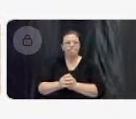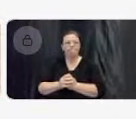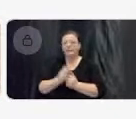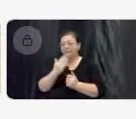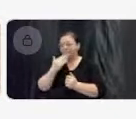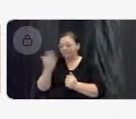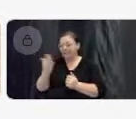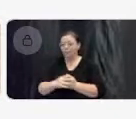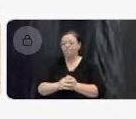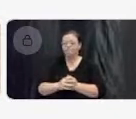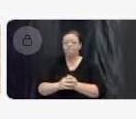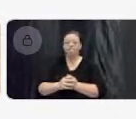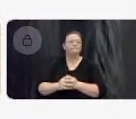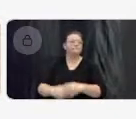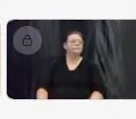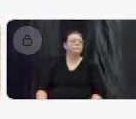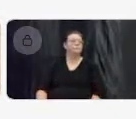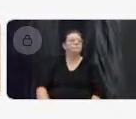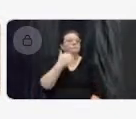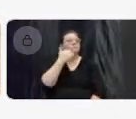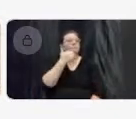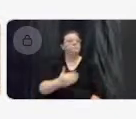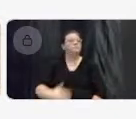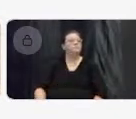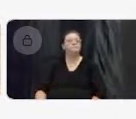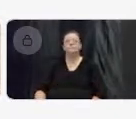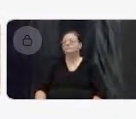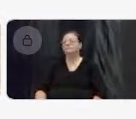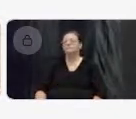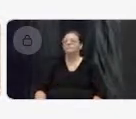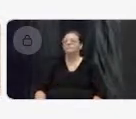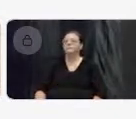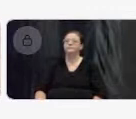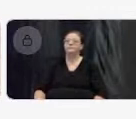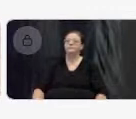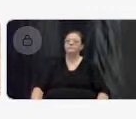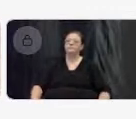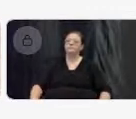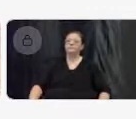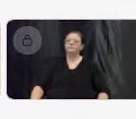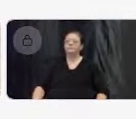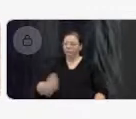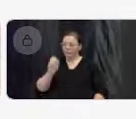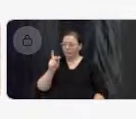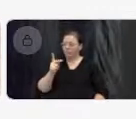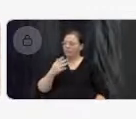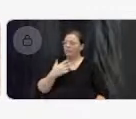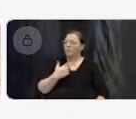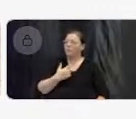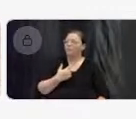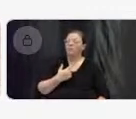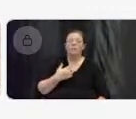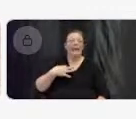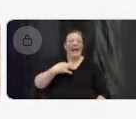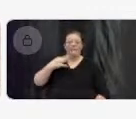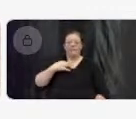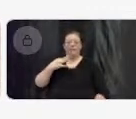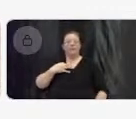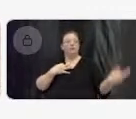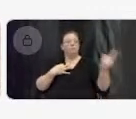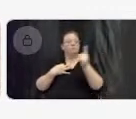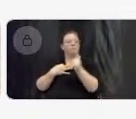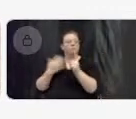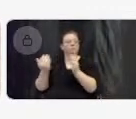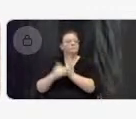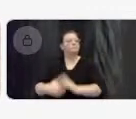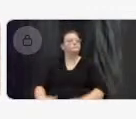Thank you. Thank you very much. All right, so we would like to bring the applicant back up